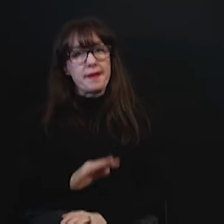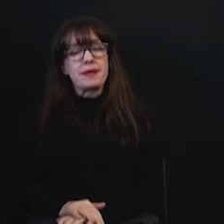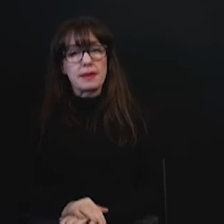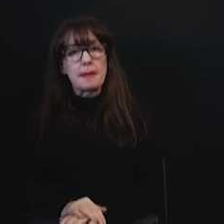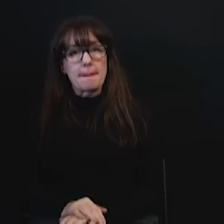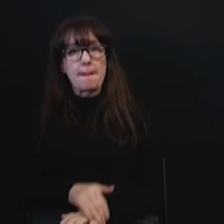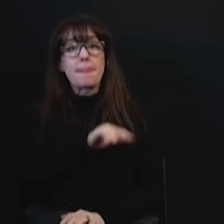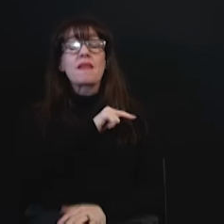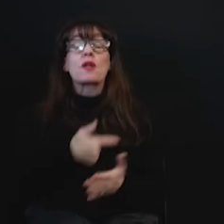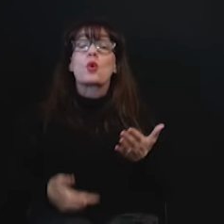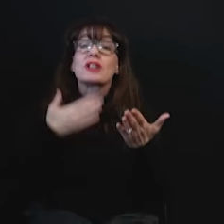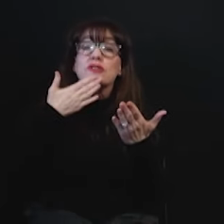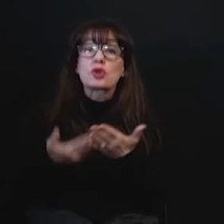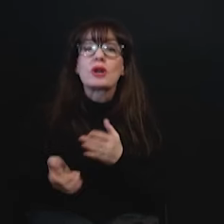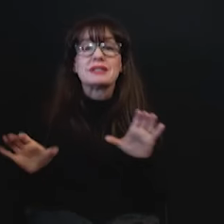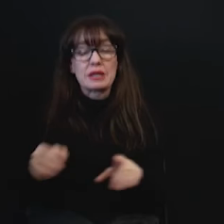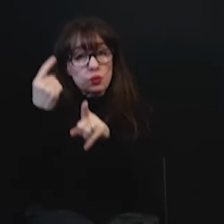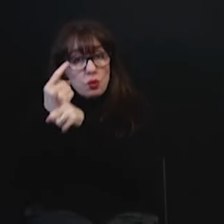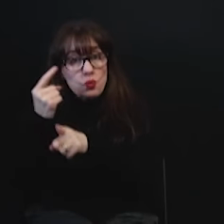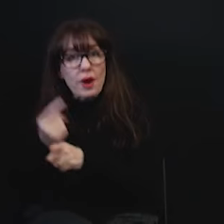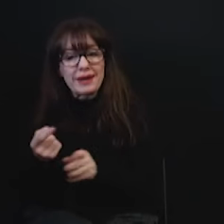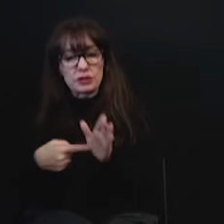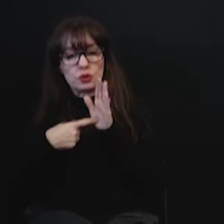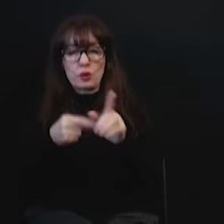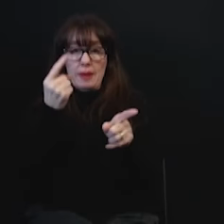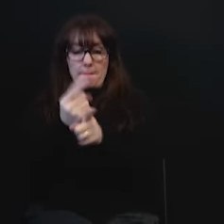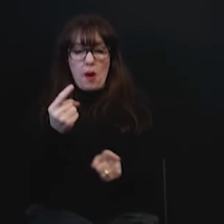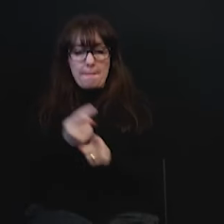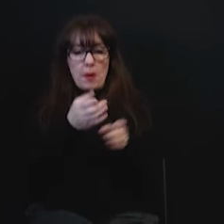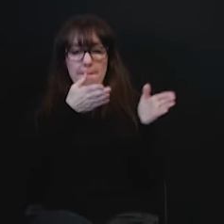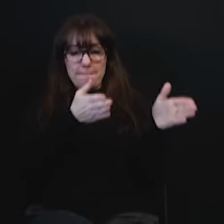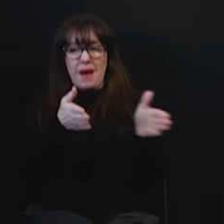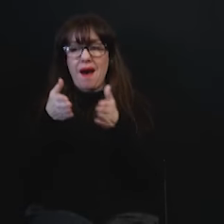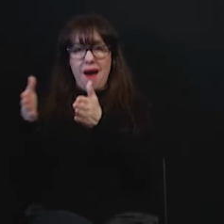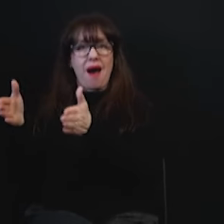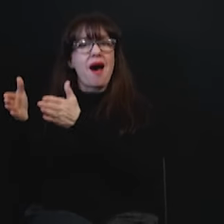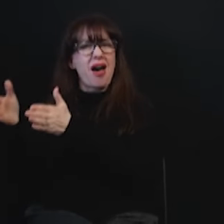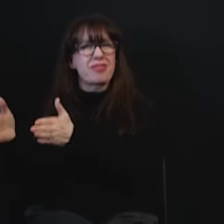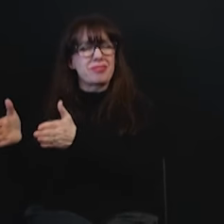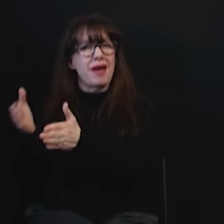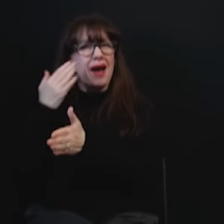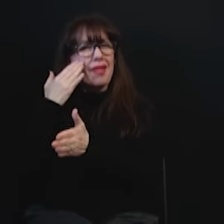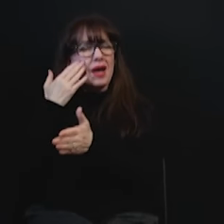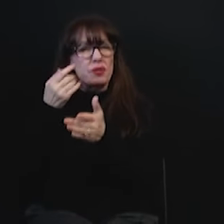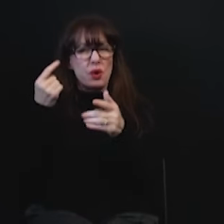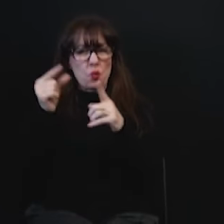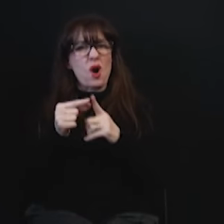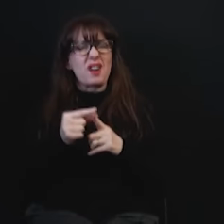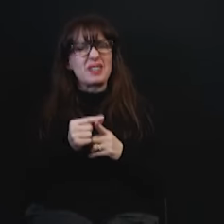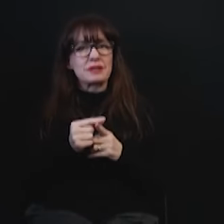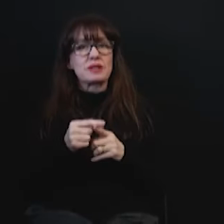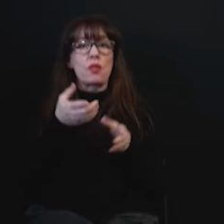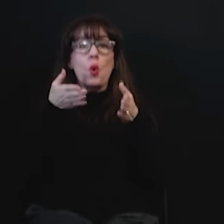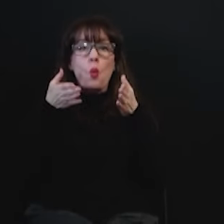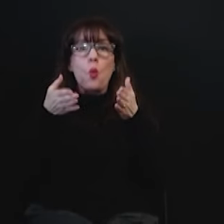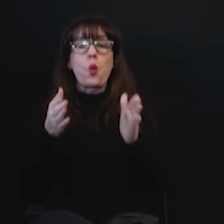The Lord is good and does what is right. He shows the proper path. I love the way the older translations, he shows the